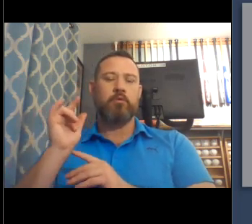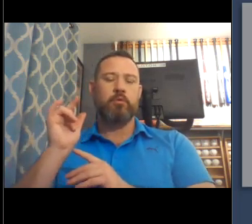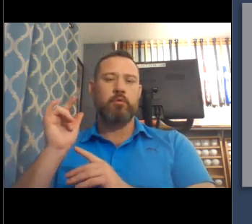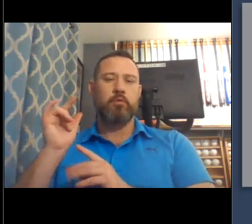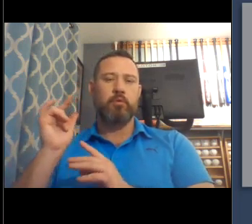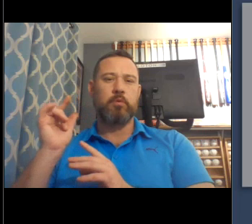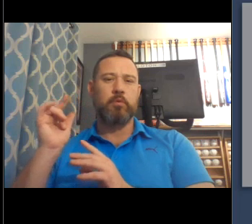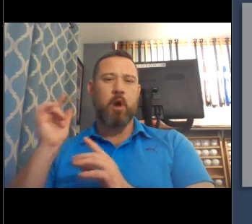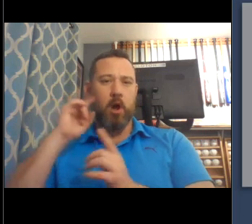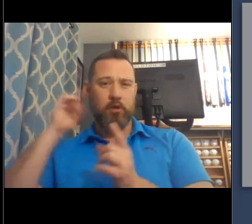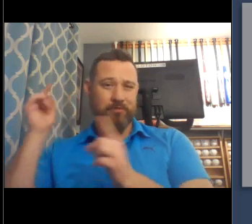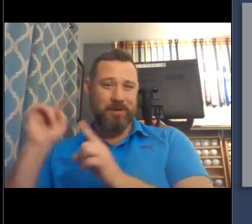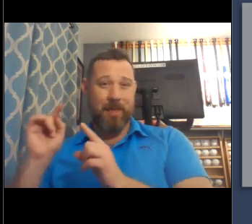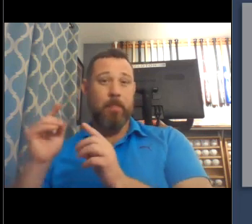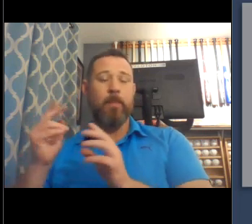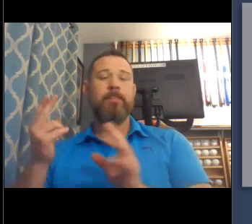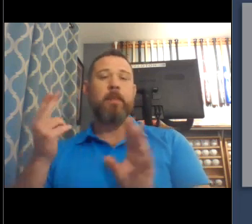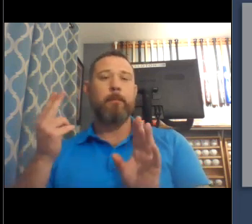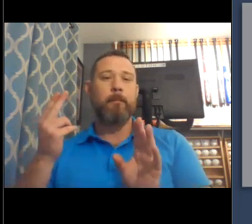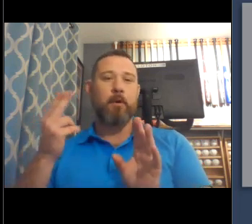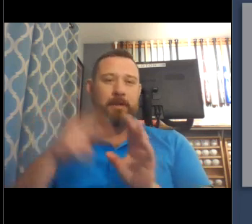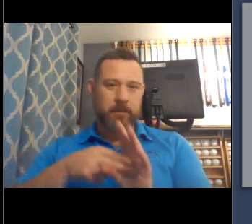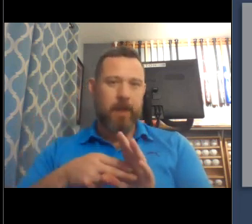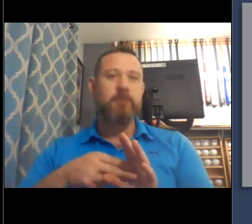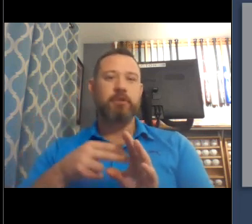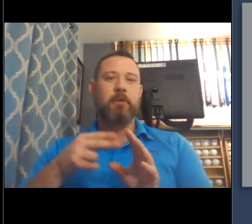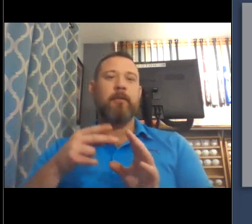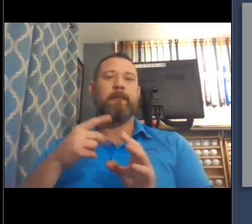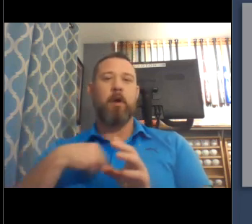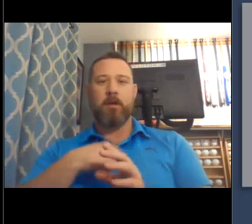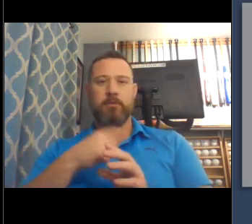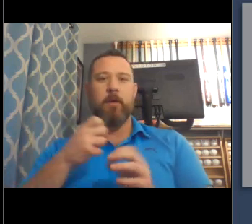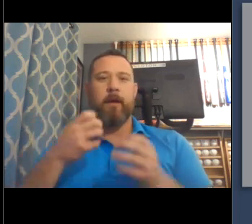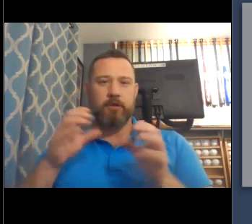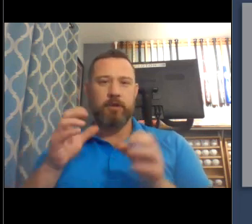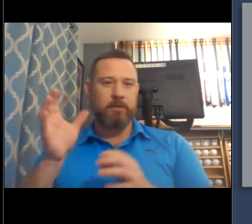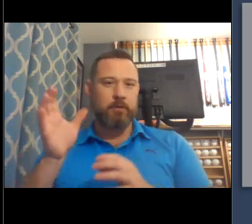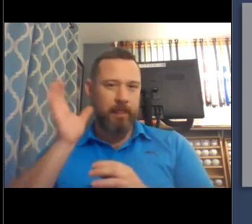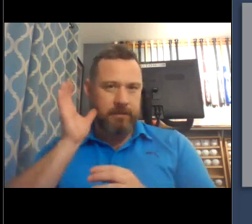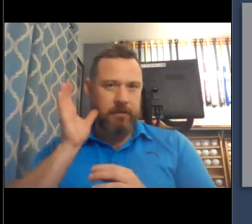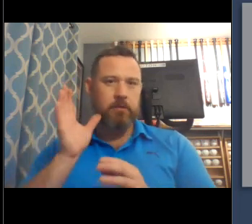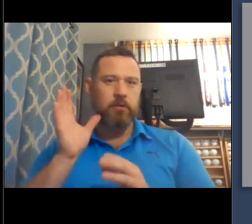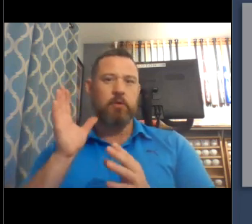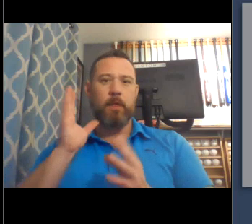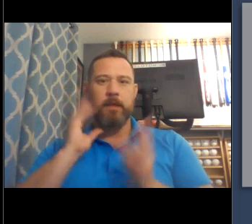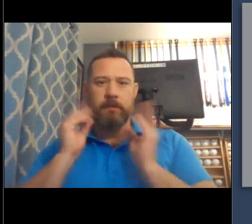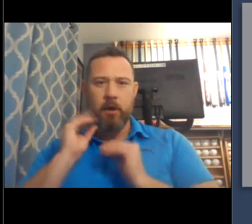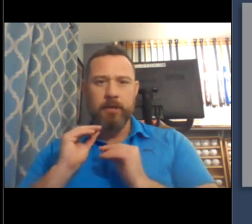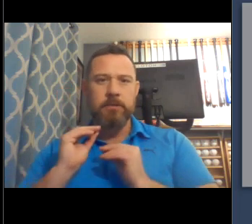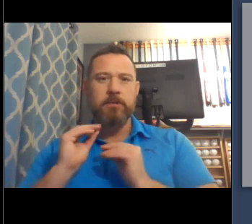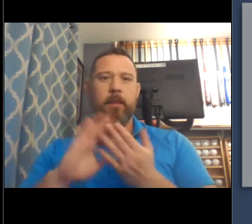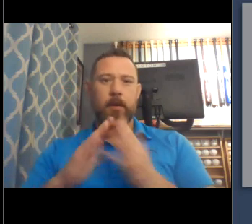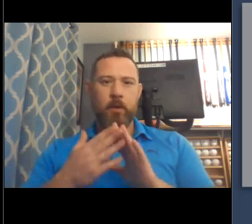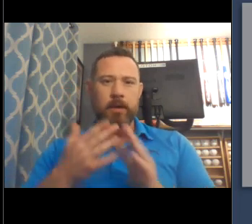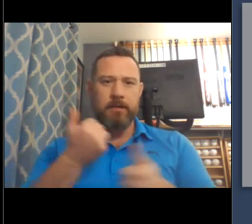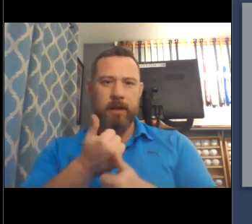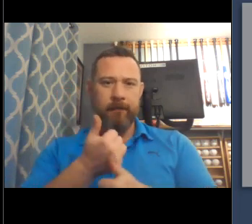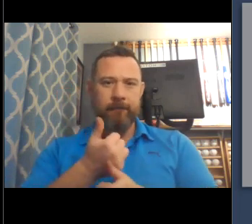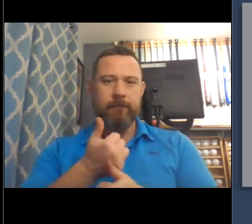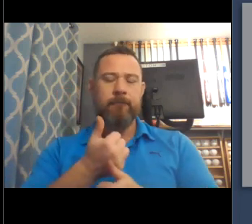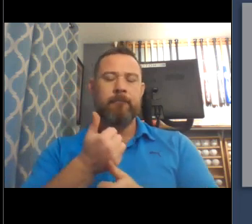the participation, and for us to have an opportunity to listen to what the experiences are in the community itself.